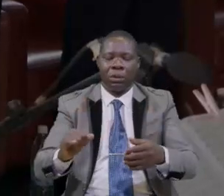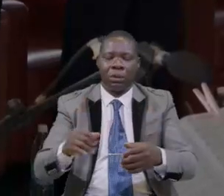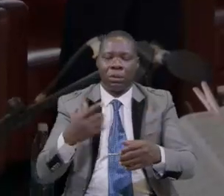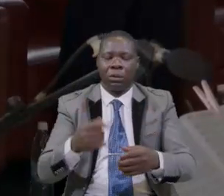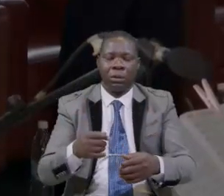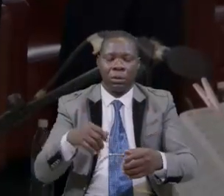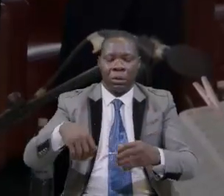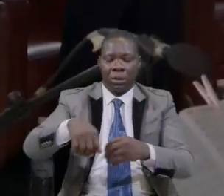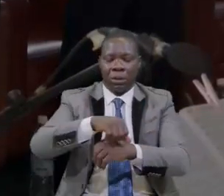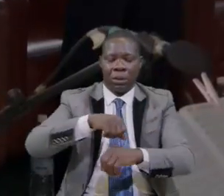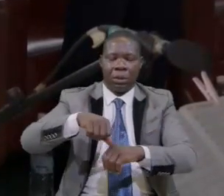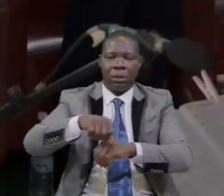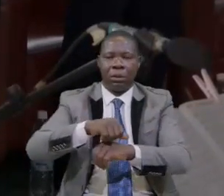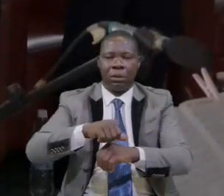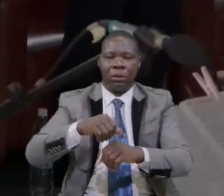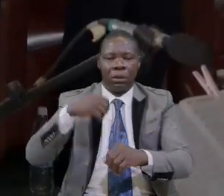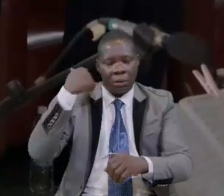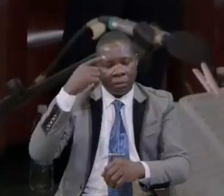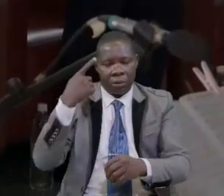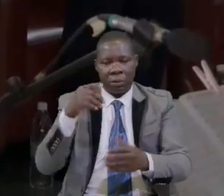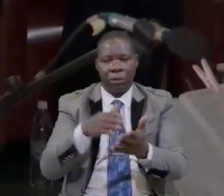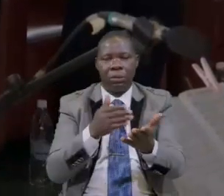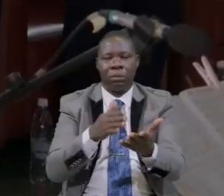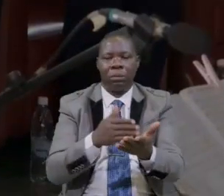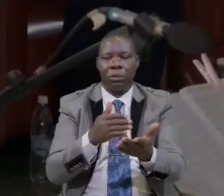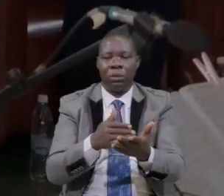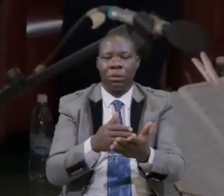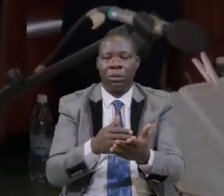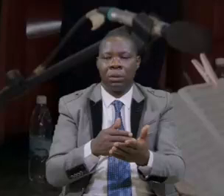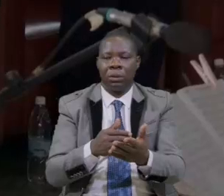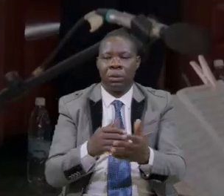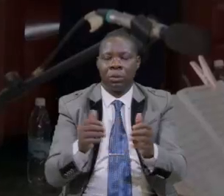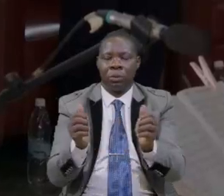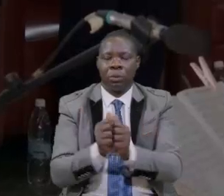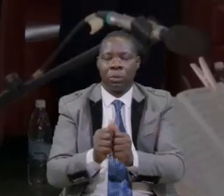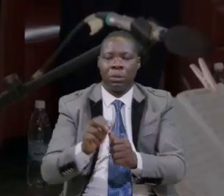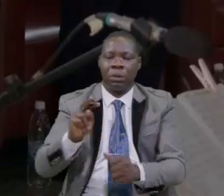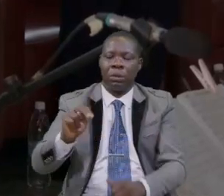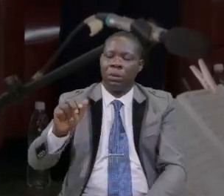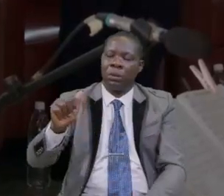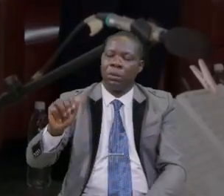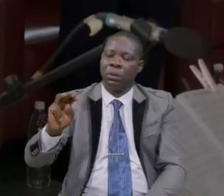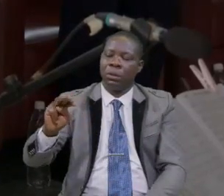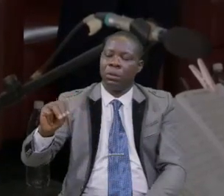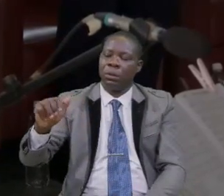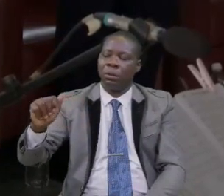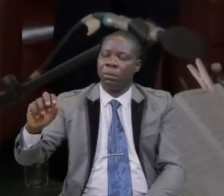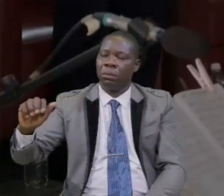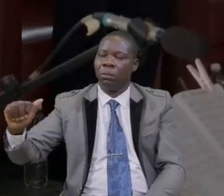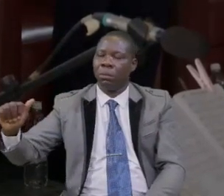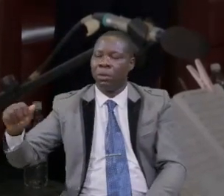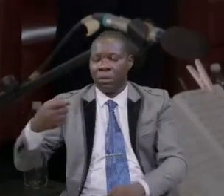for the money with Naaman from Syria.